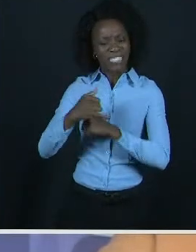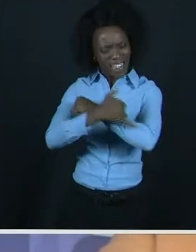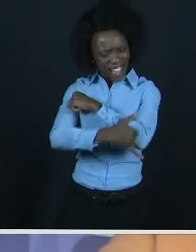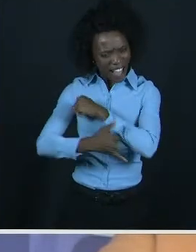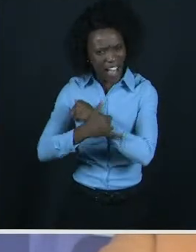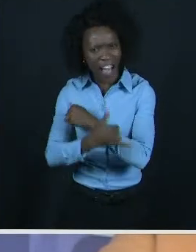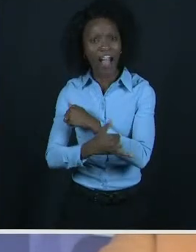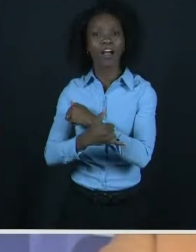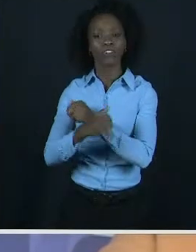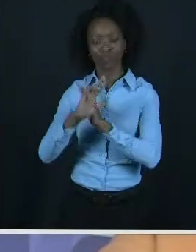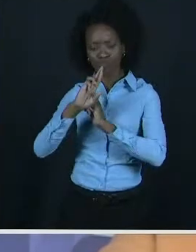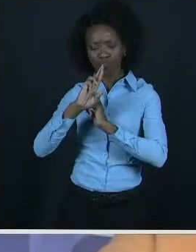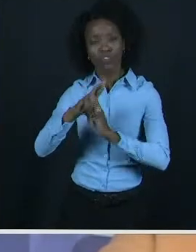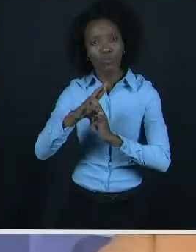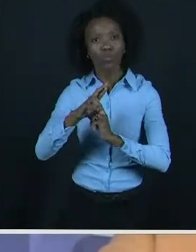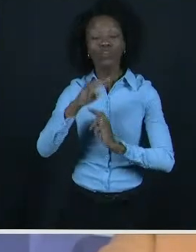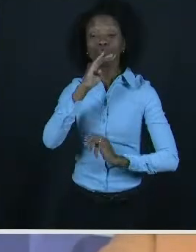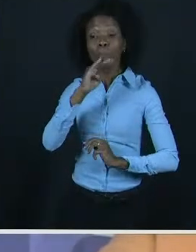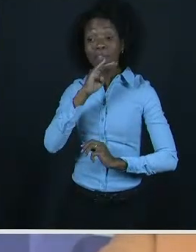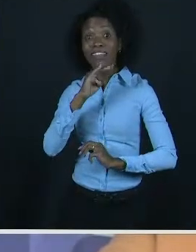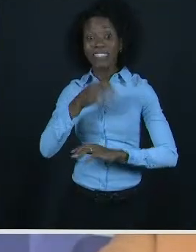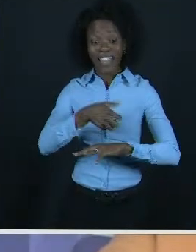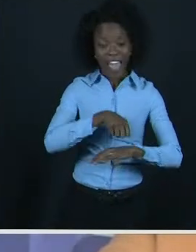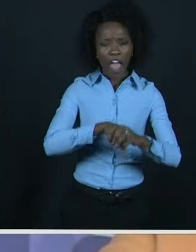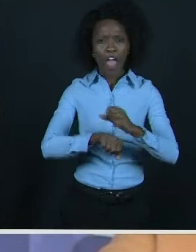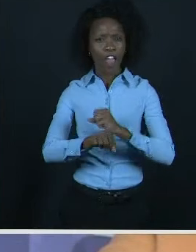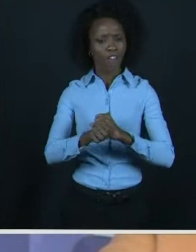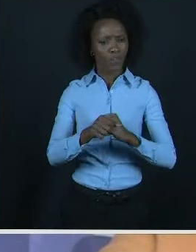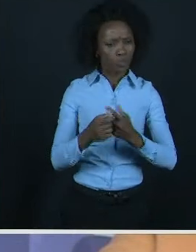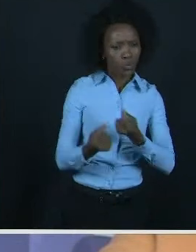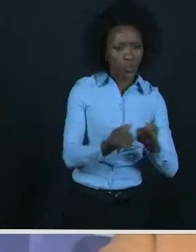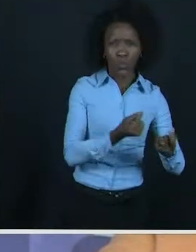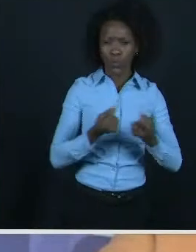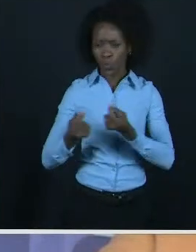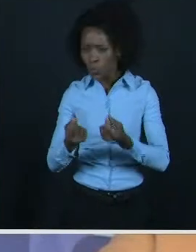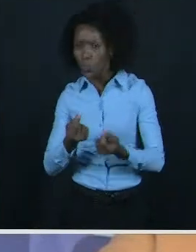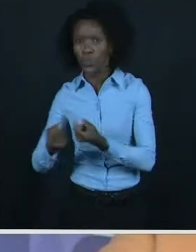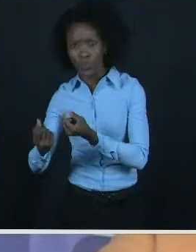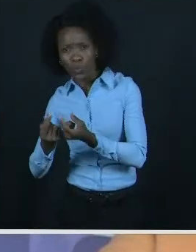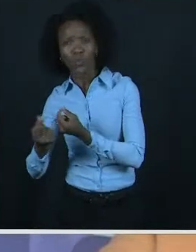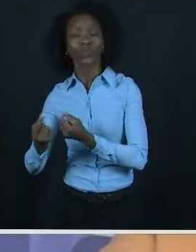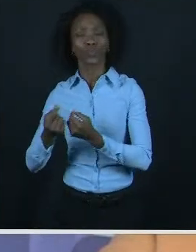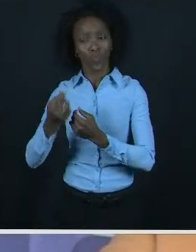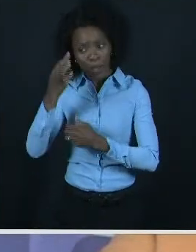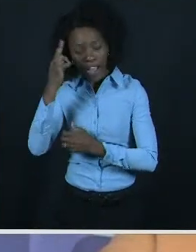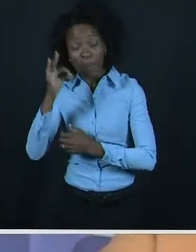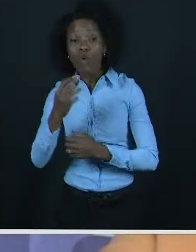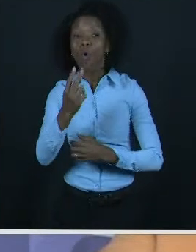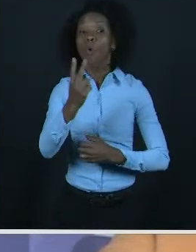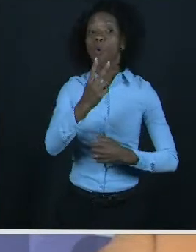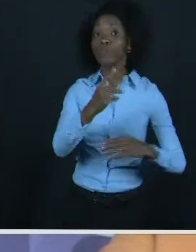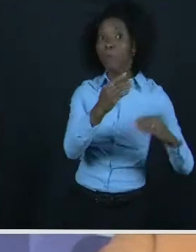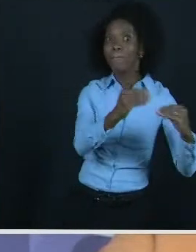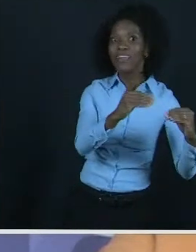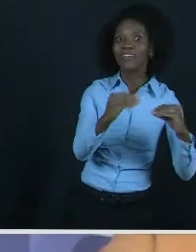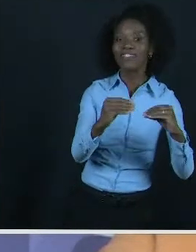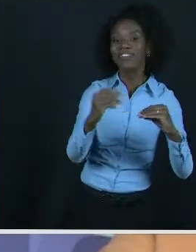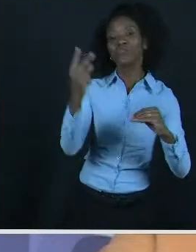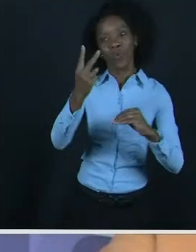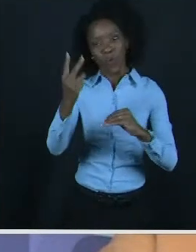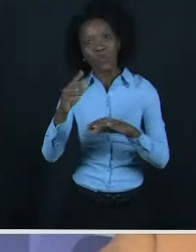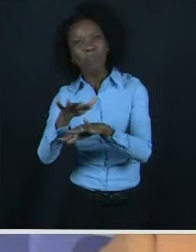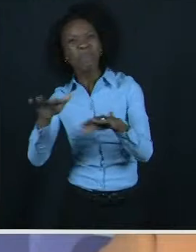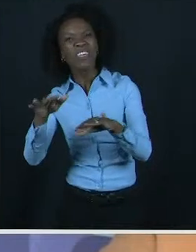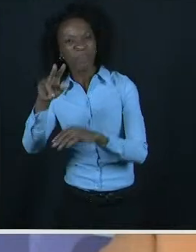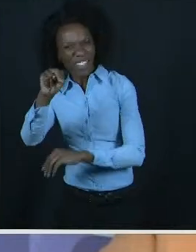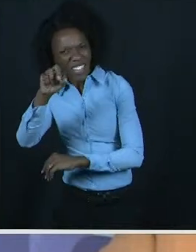to align the efforts of government as well as the private sector and civil society.